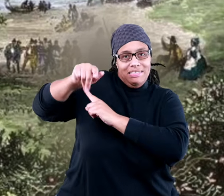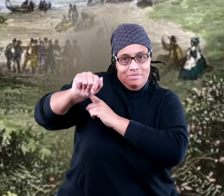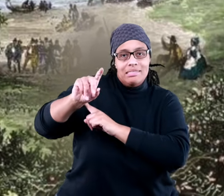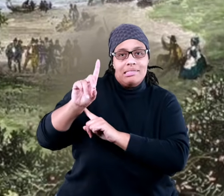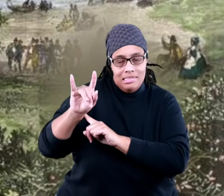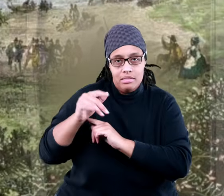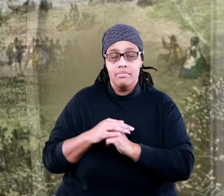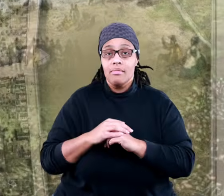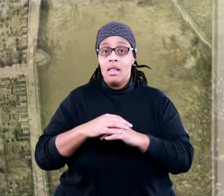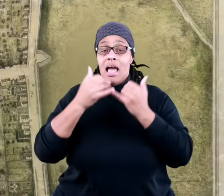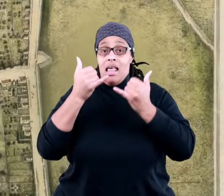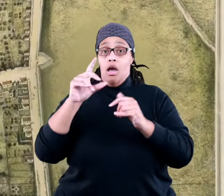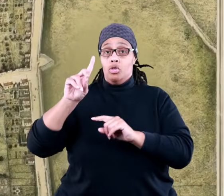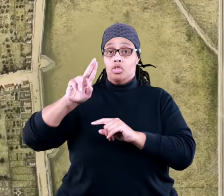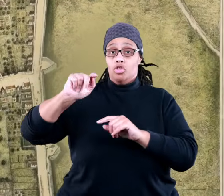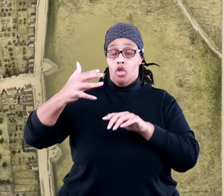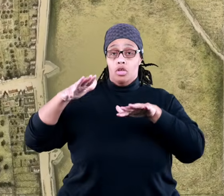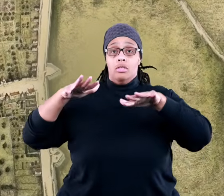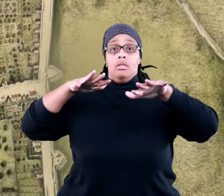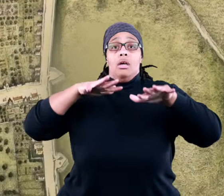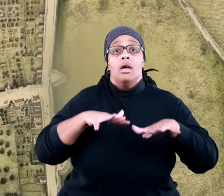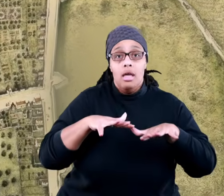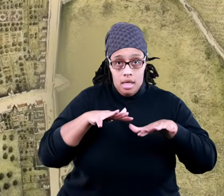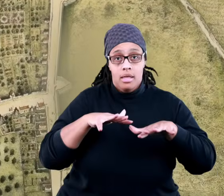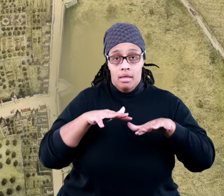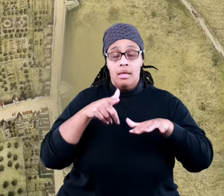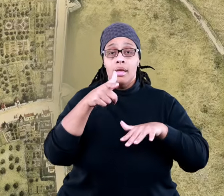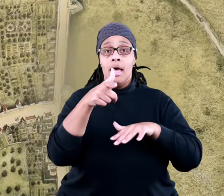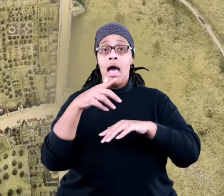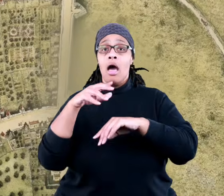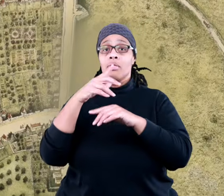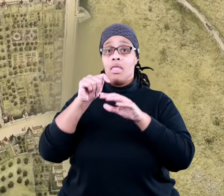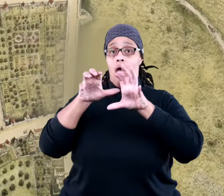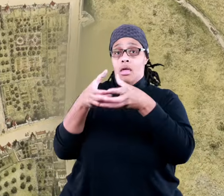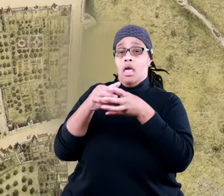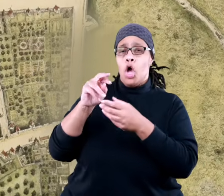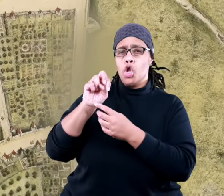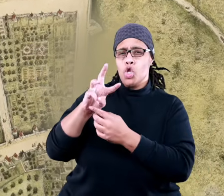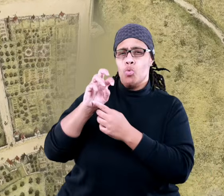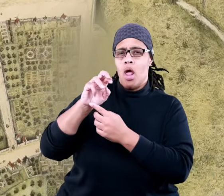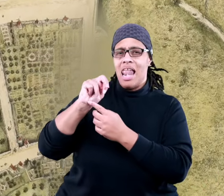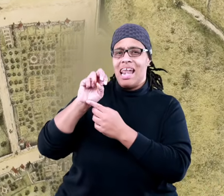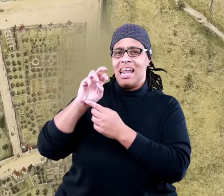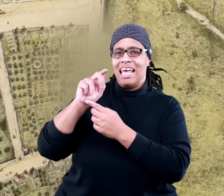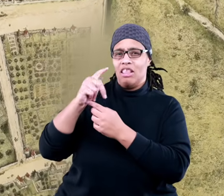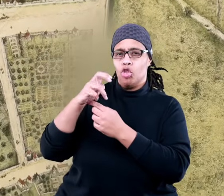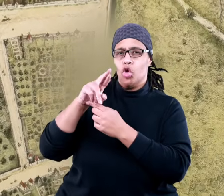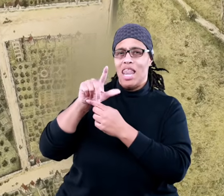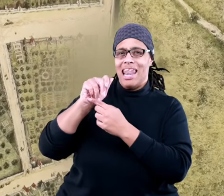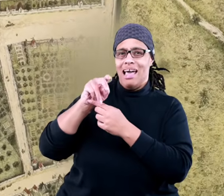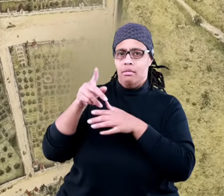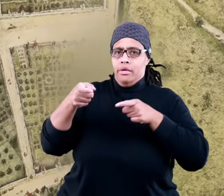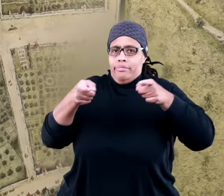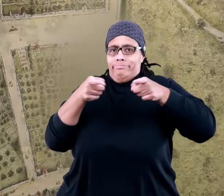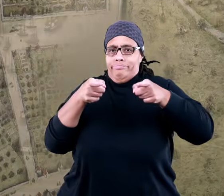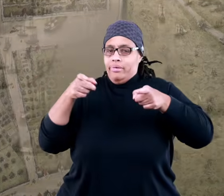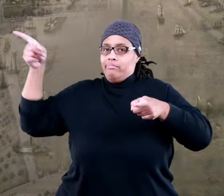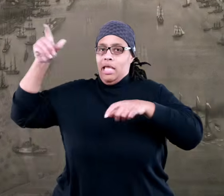Pennsylvania. Originally settled by the Dutch, the colony of New Netherland came under control of England